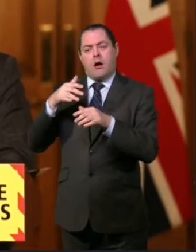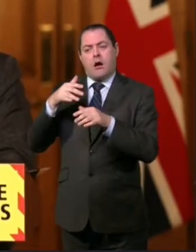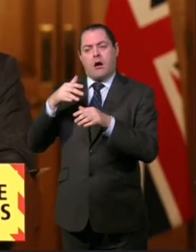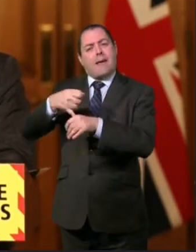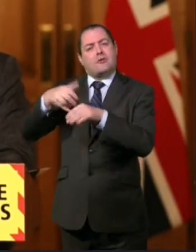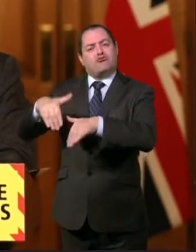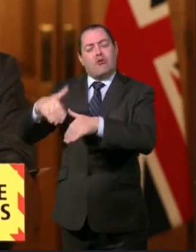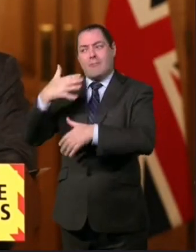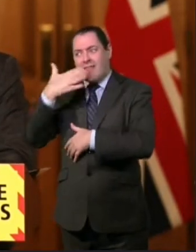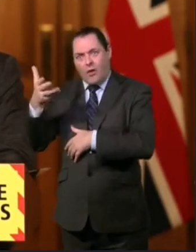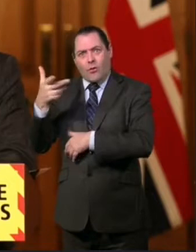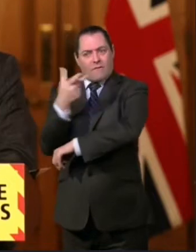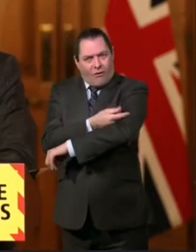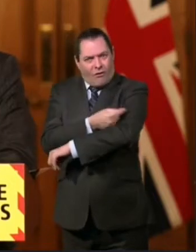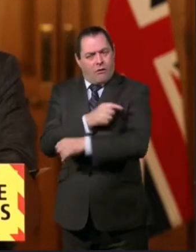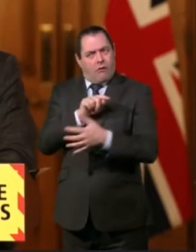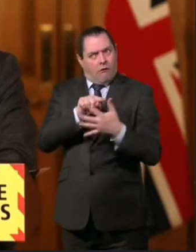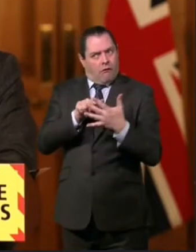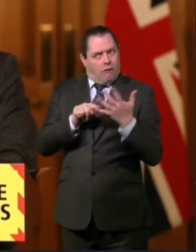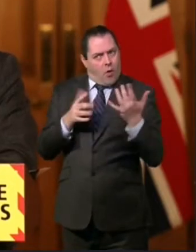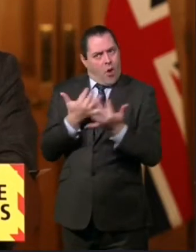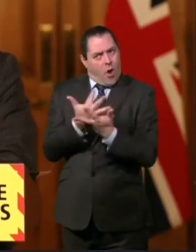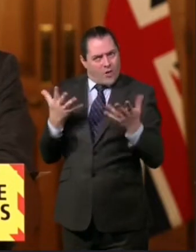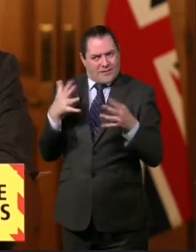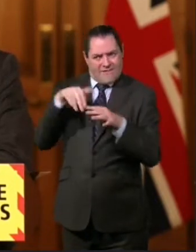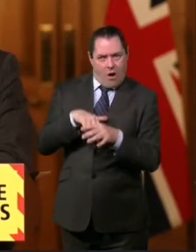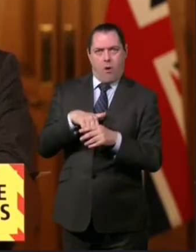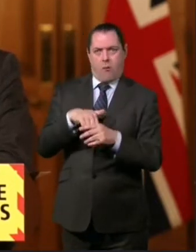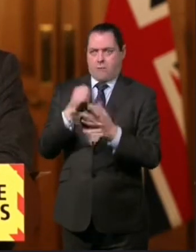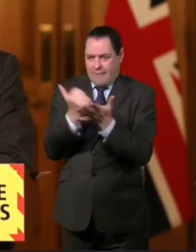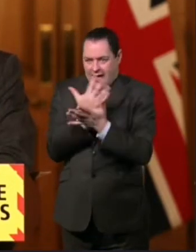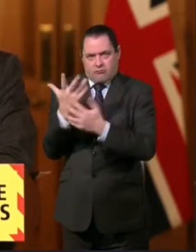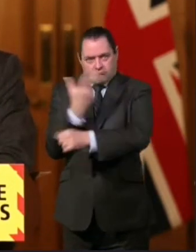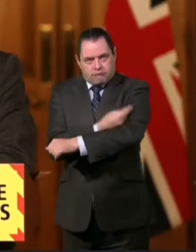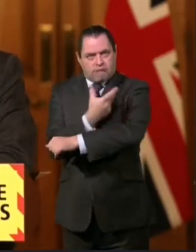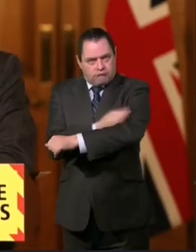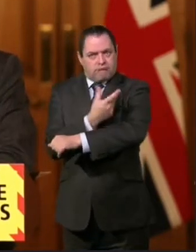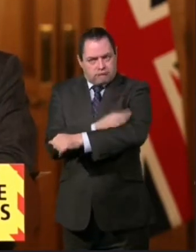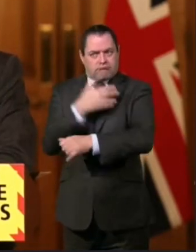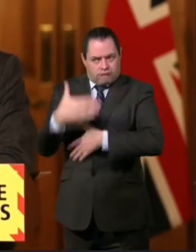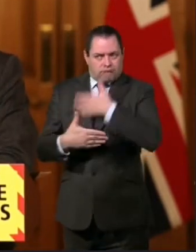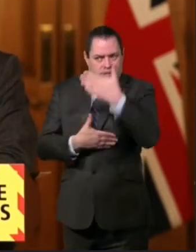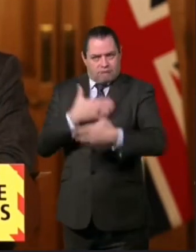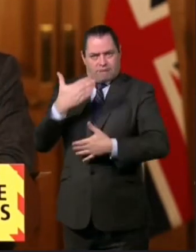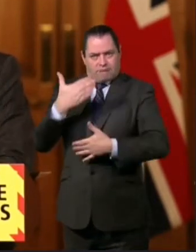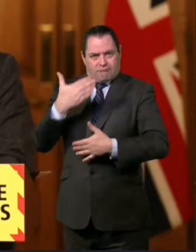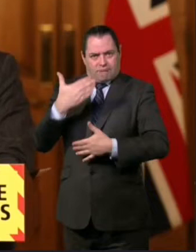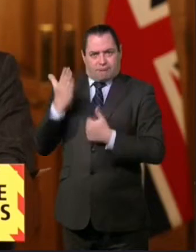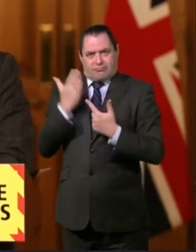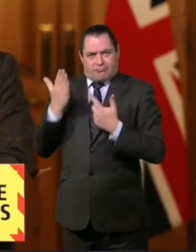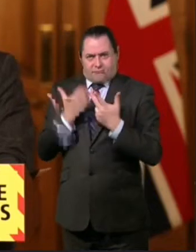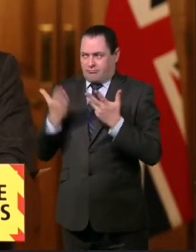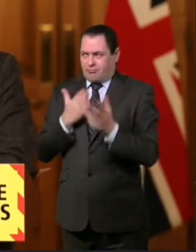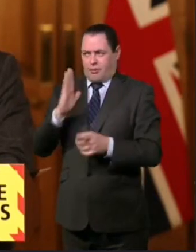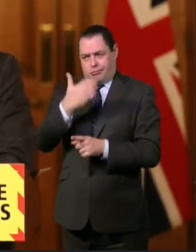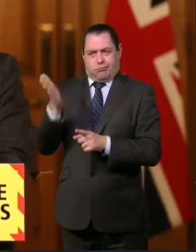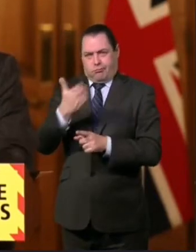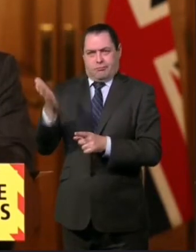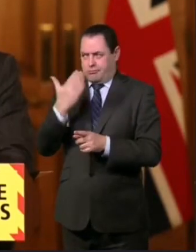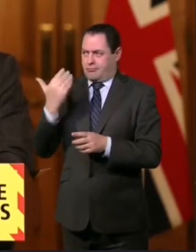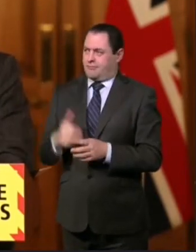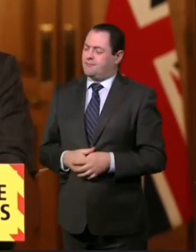national effort possible. And I want to thank all of you who have come forward to get your